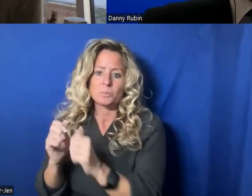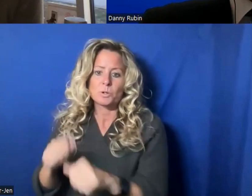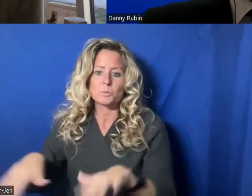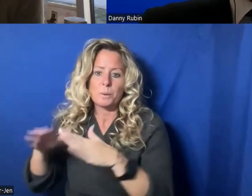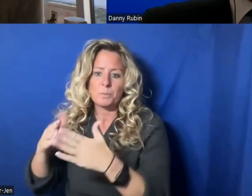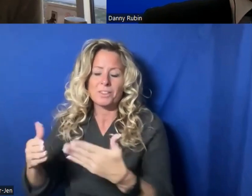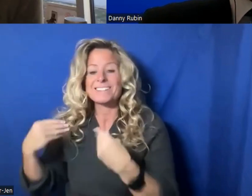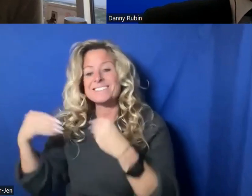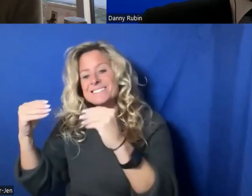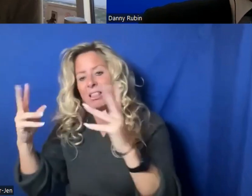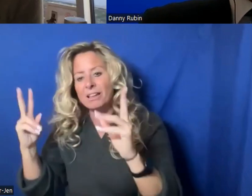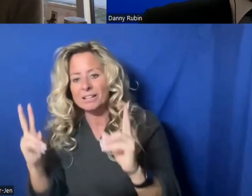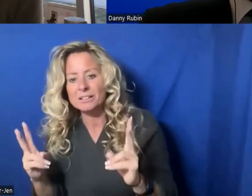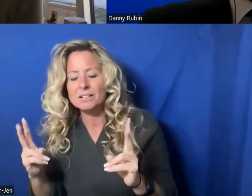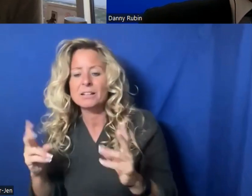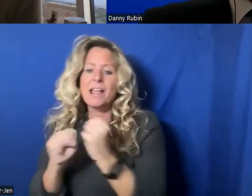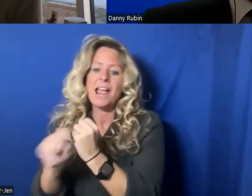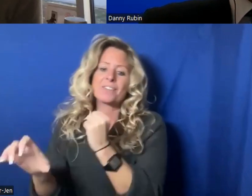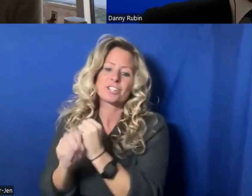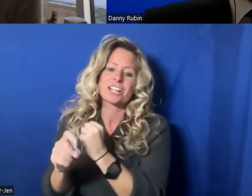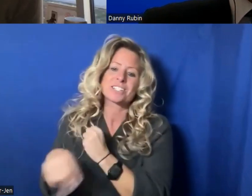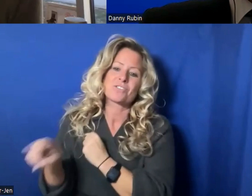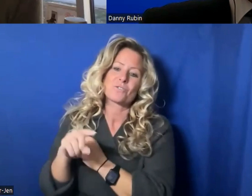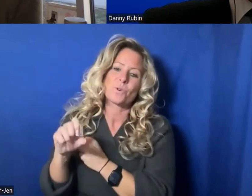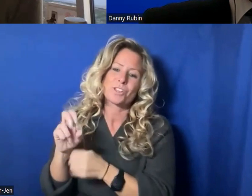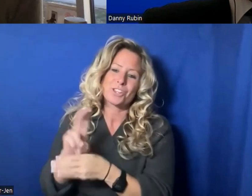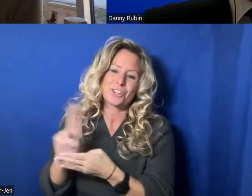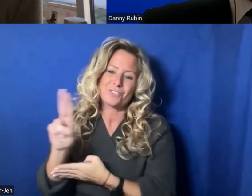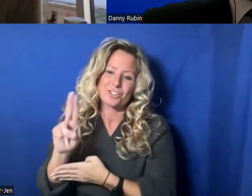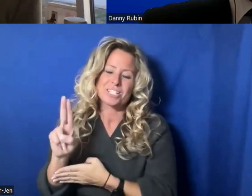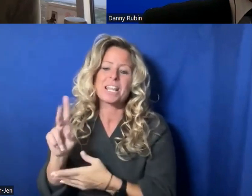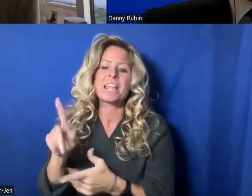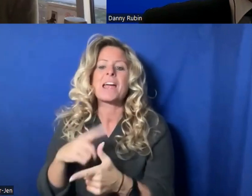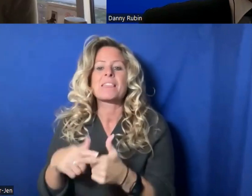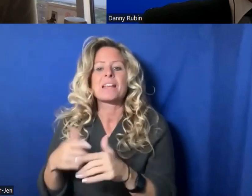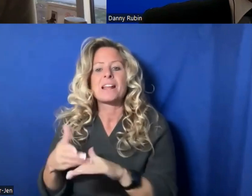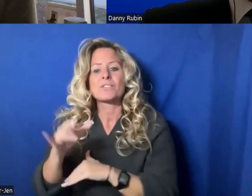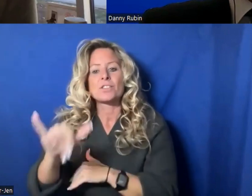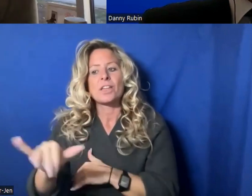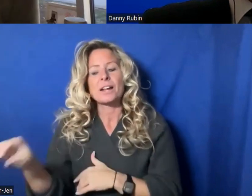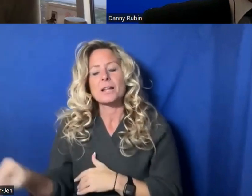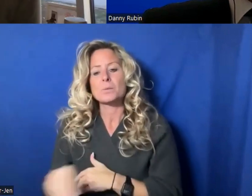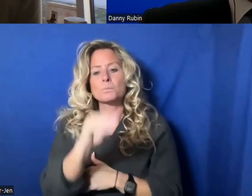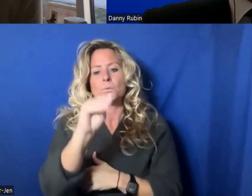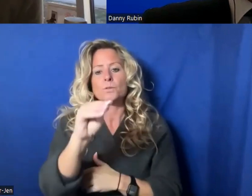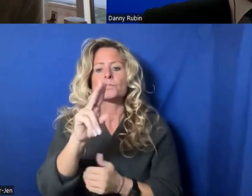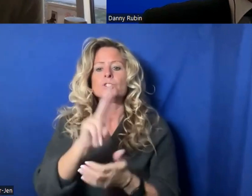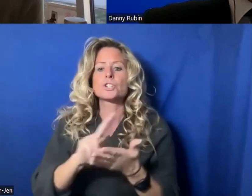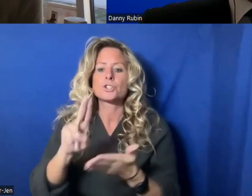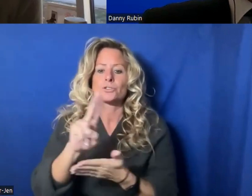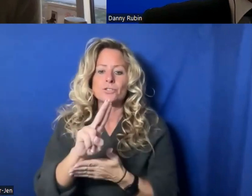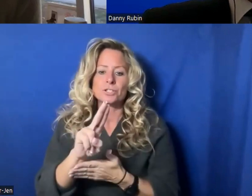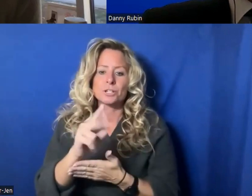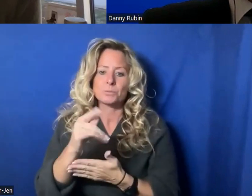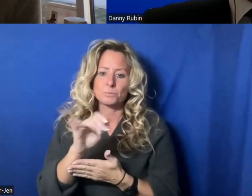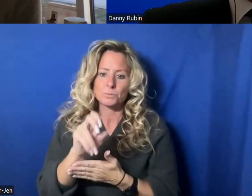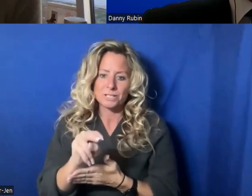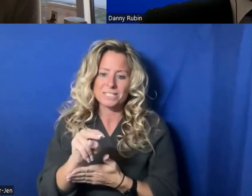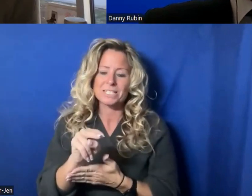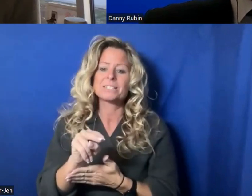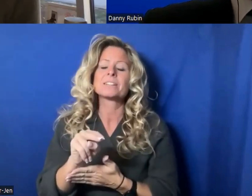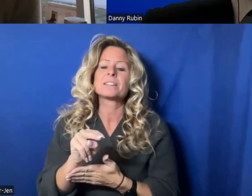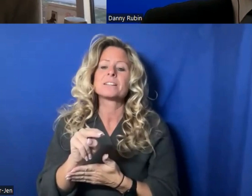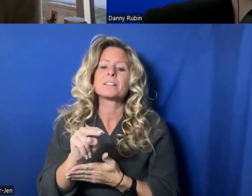so selling advertising for the university. And then from there, I moved to the university side. So Princeton University actually hired me